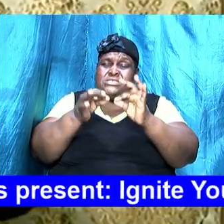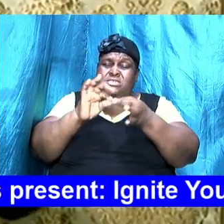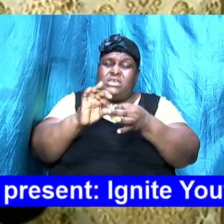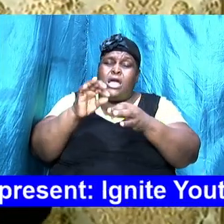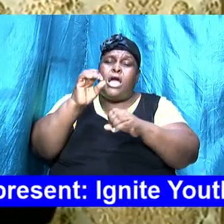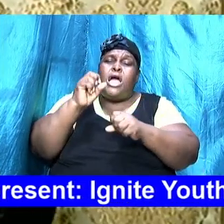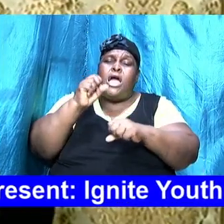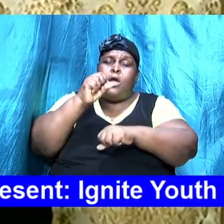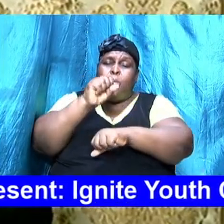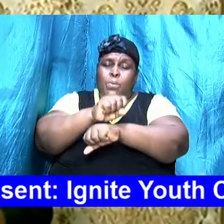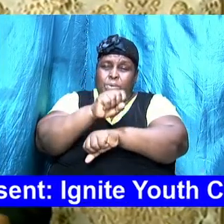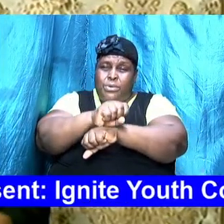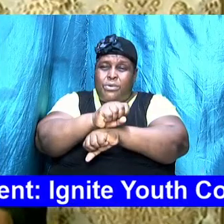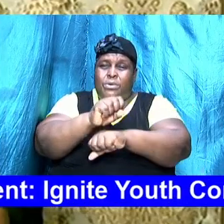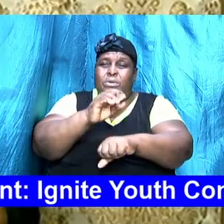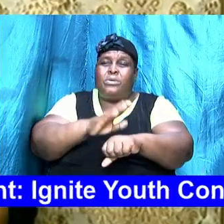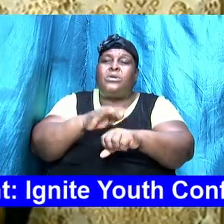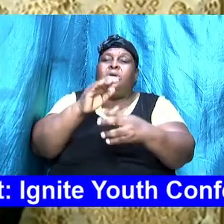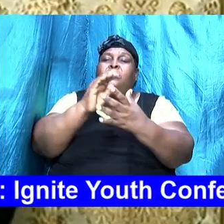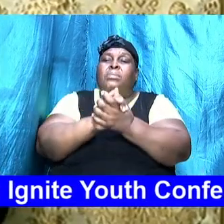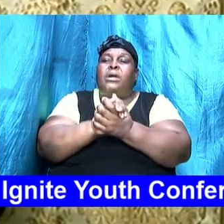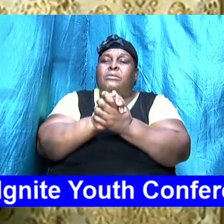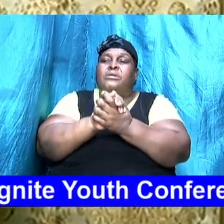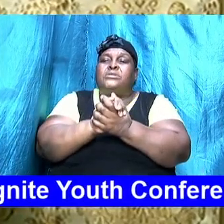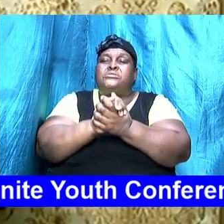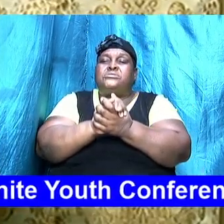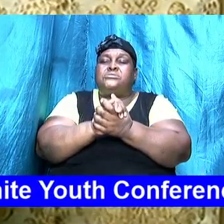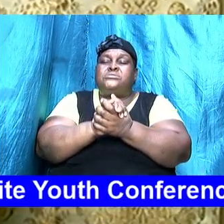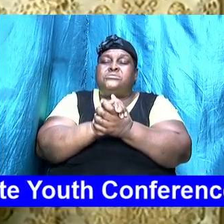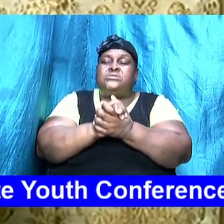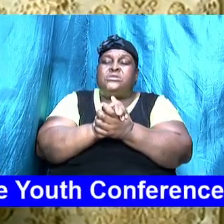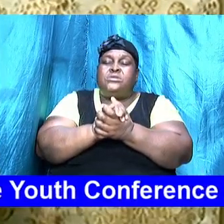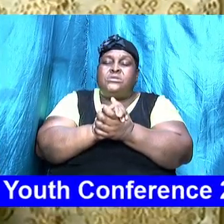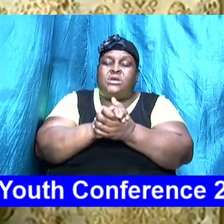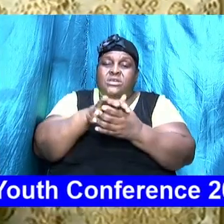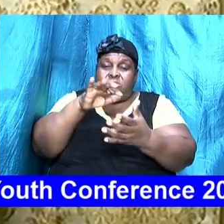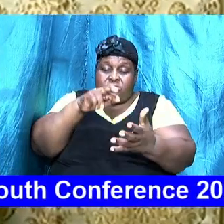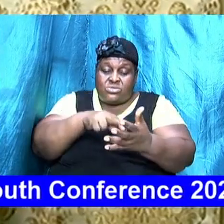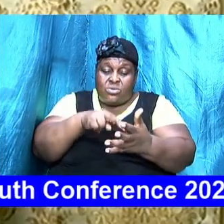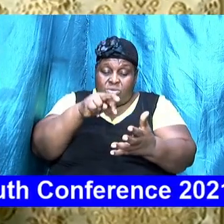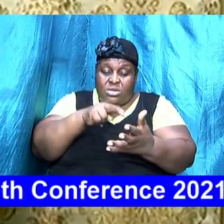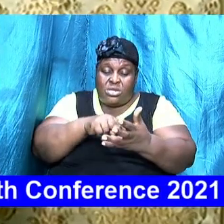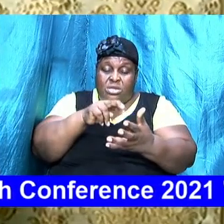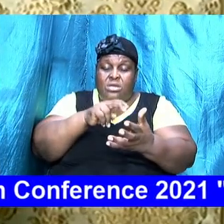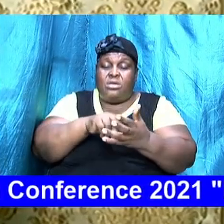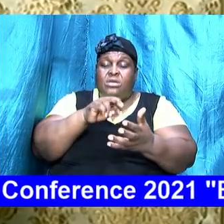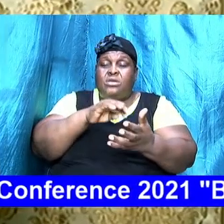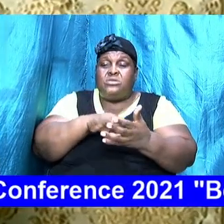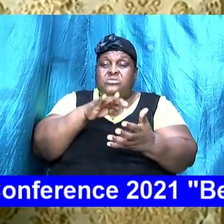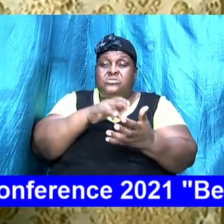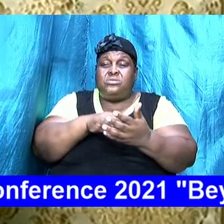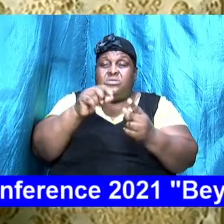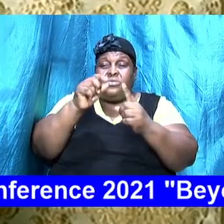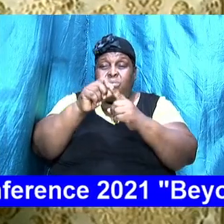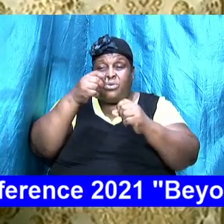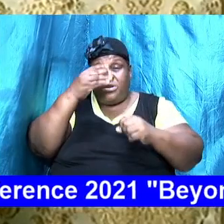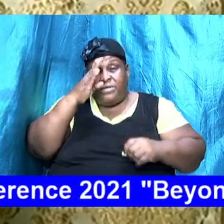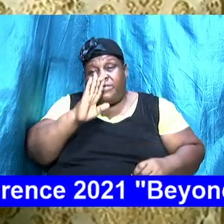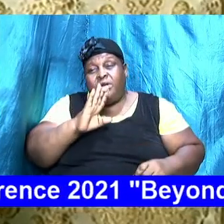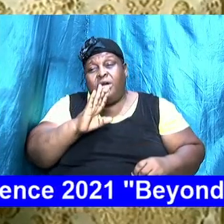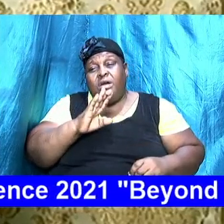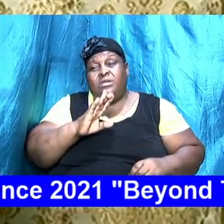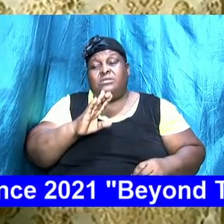both to dig deep in the word, deep in the recesses of your